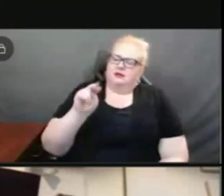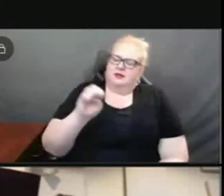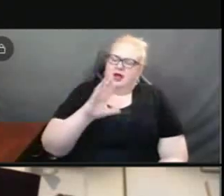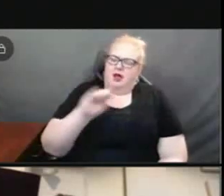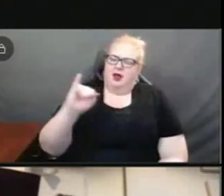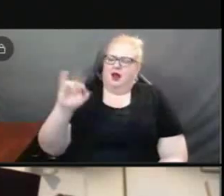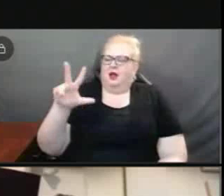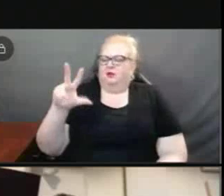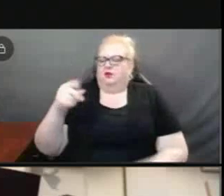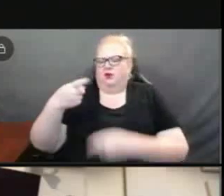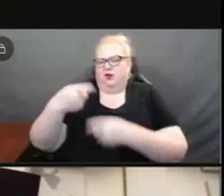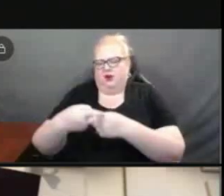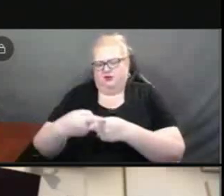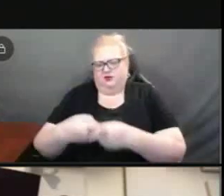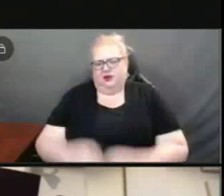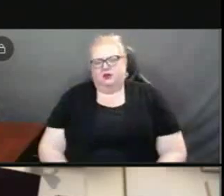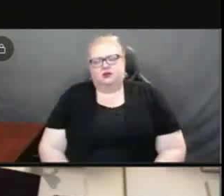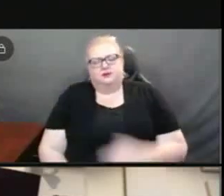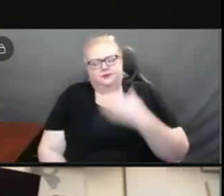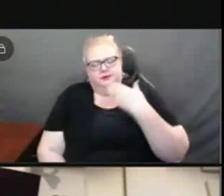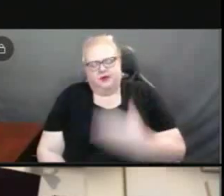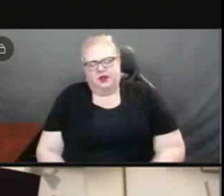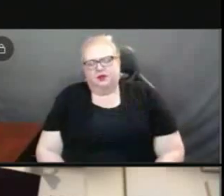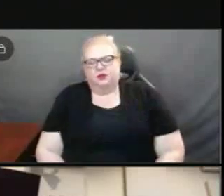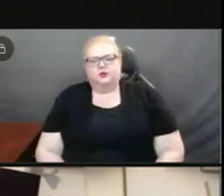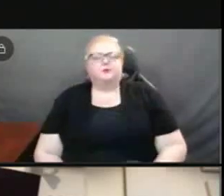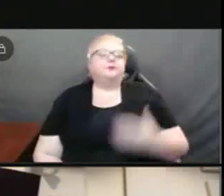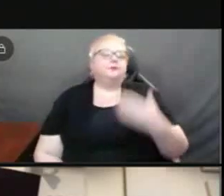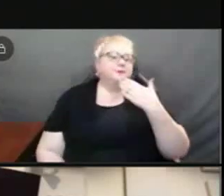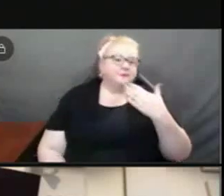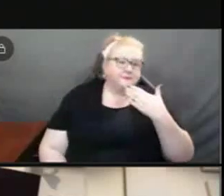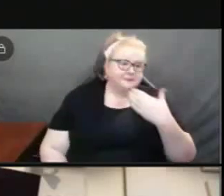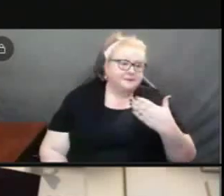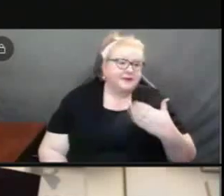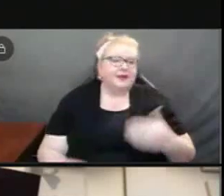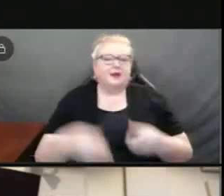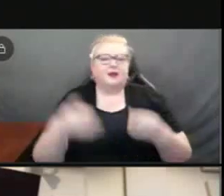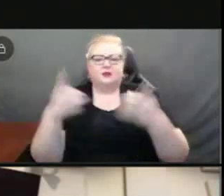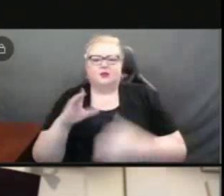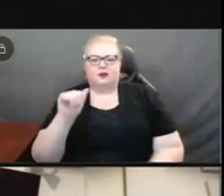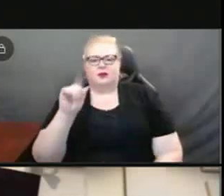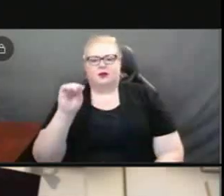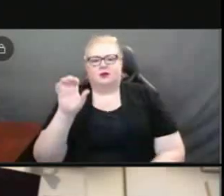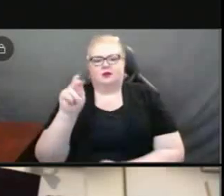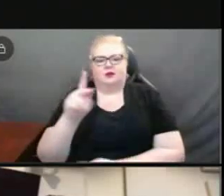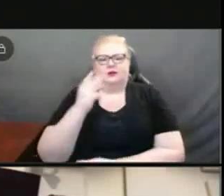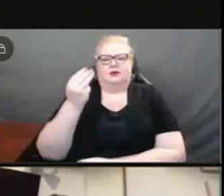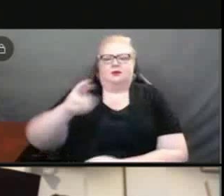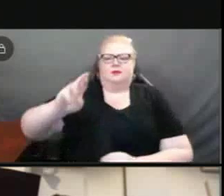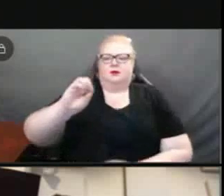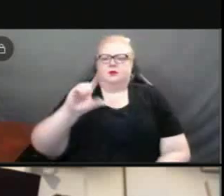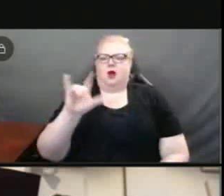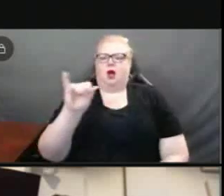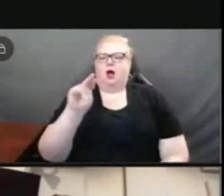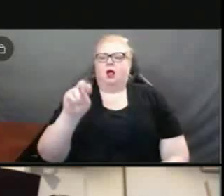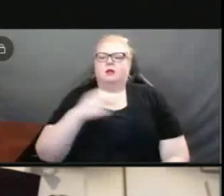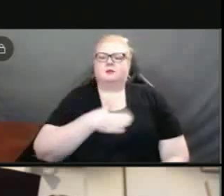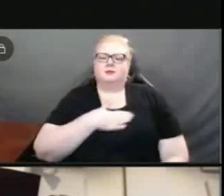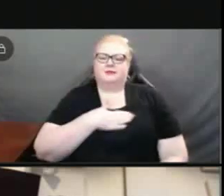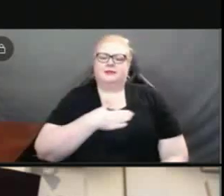Thank you. Thank you so much, Mr. Hugler. Director Adcock. Yes, I would like to have Mr. Collins come forward,